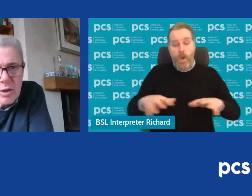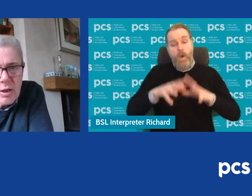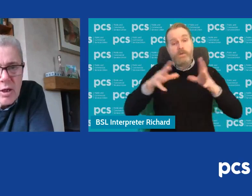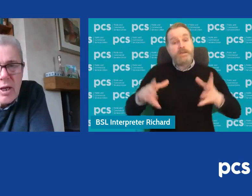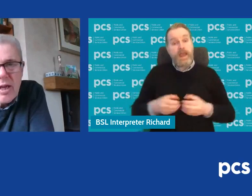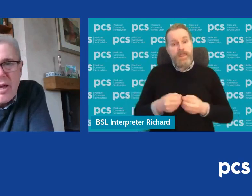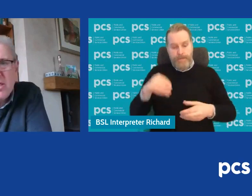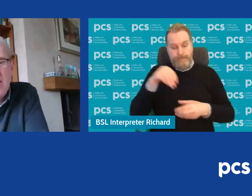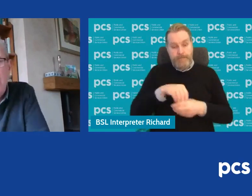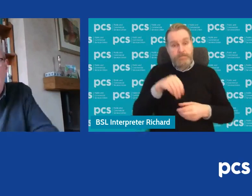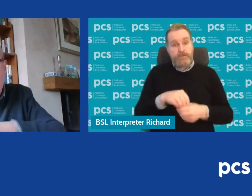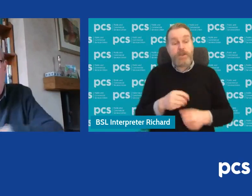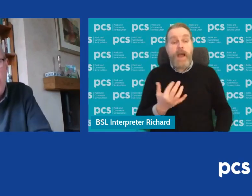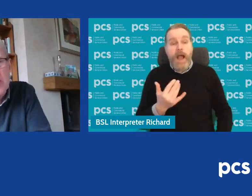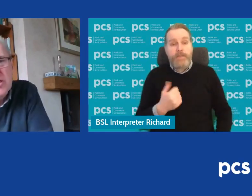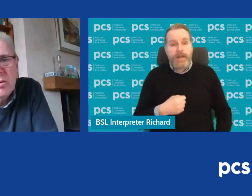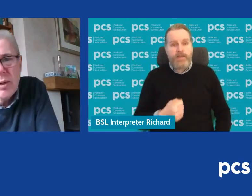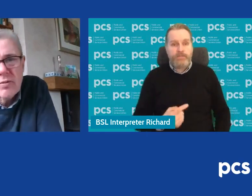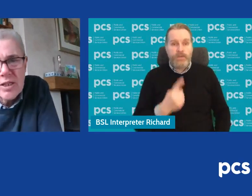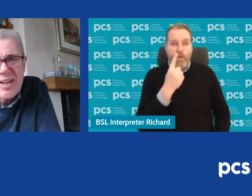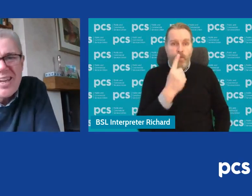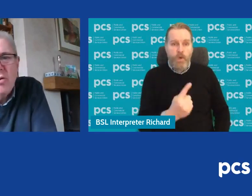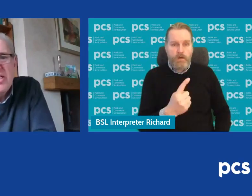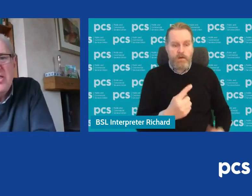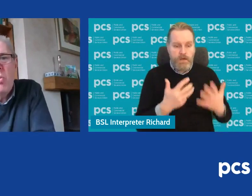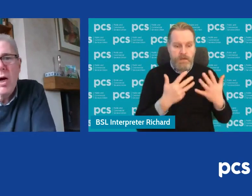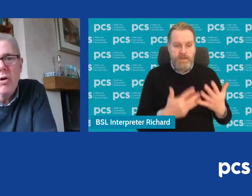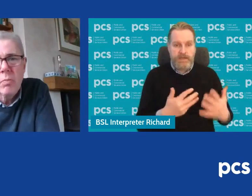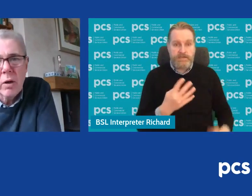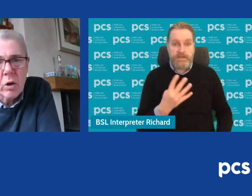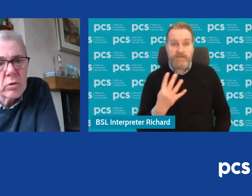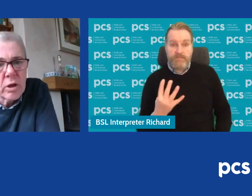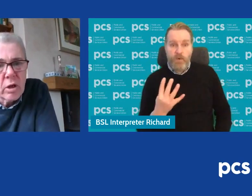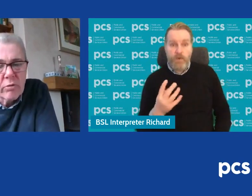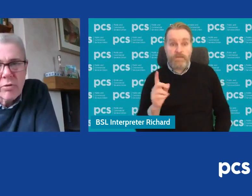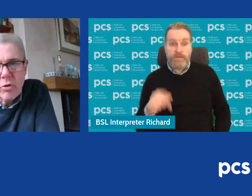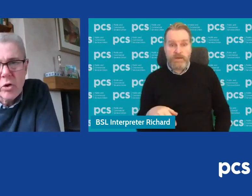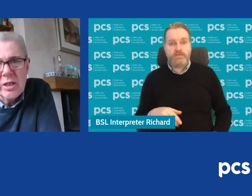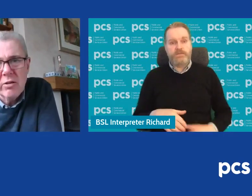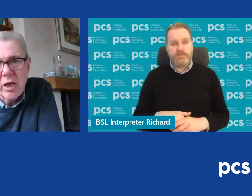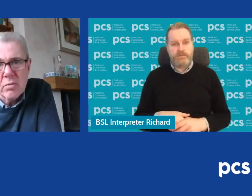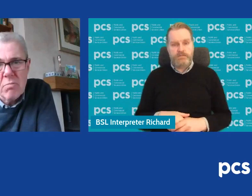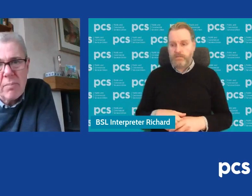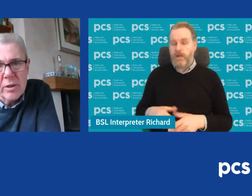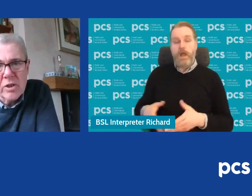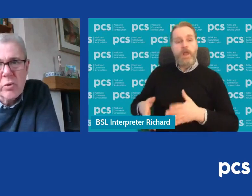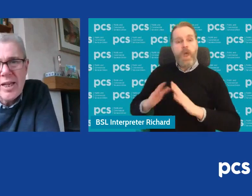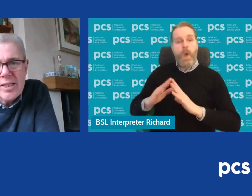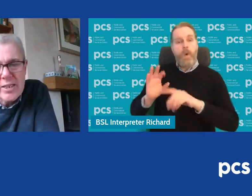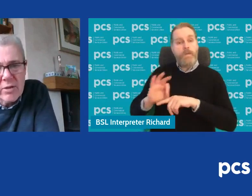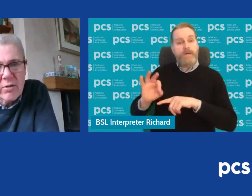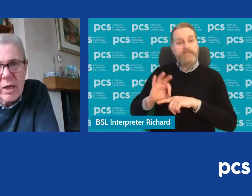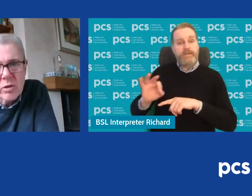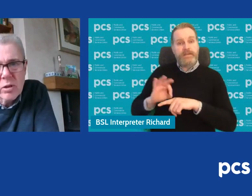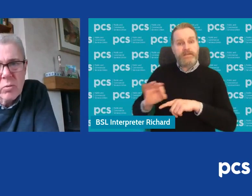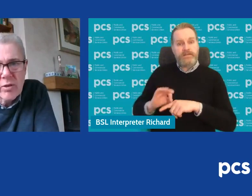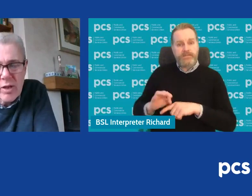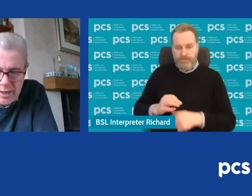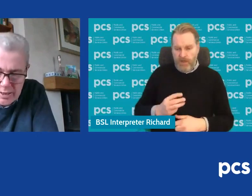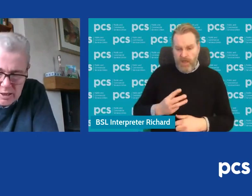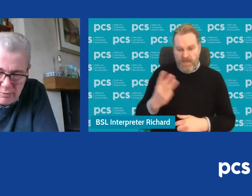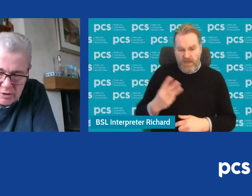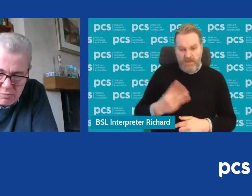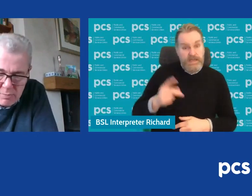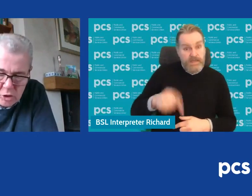194,000. In areas like the Home Office, we have seen an increase in one group alone from 13,000 members to 18,000, one